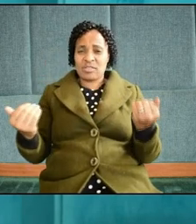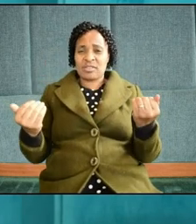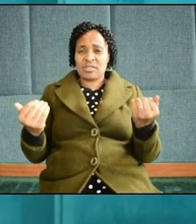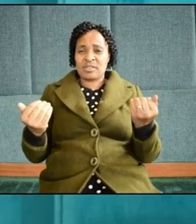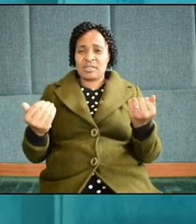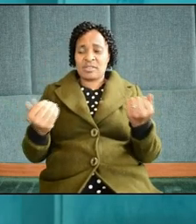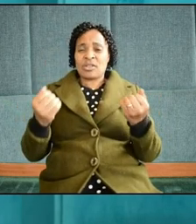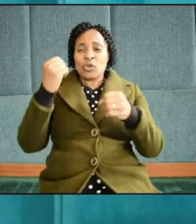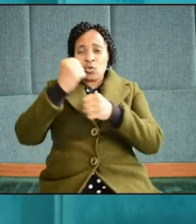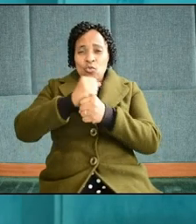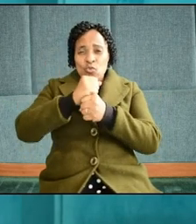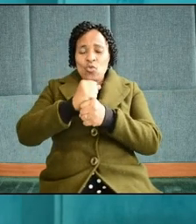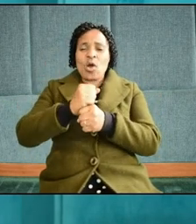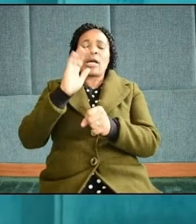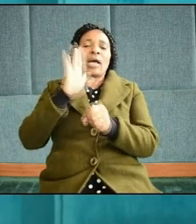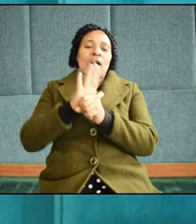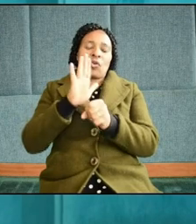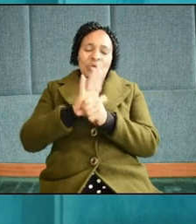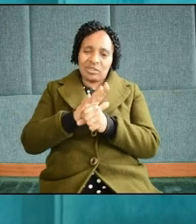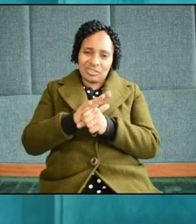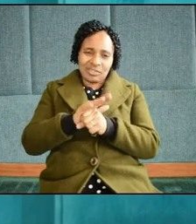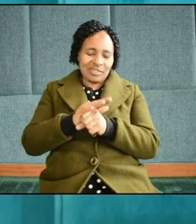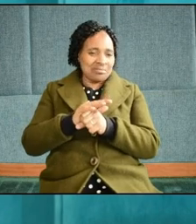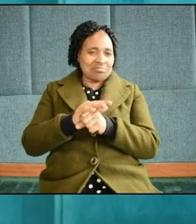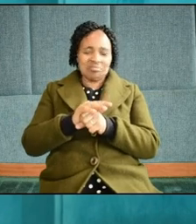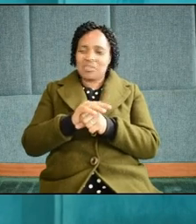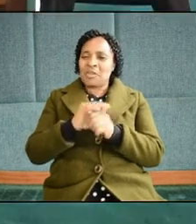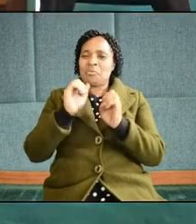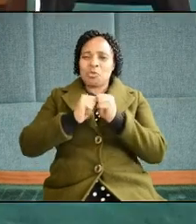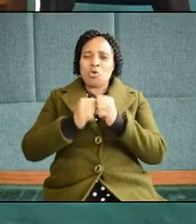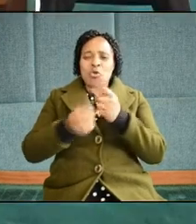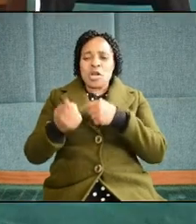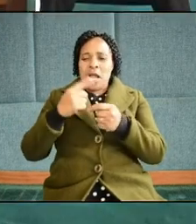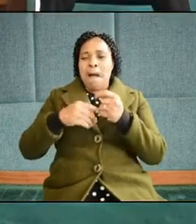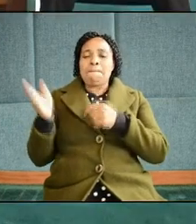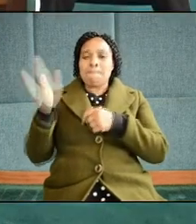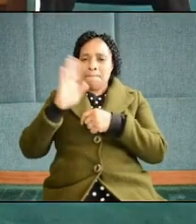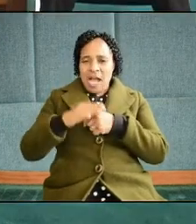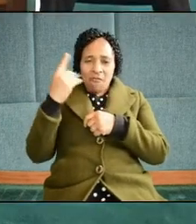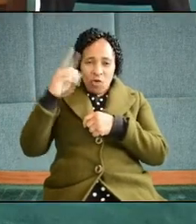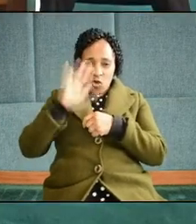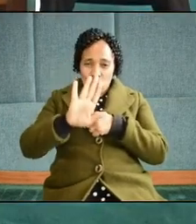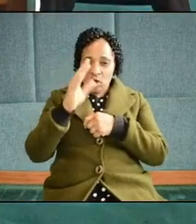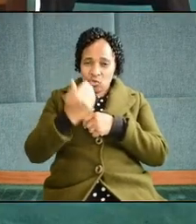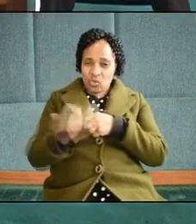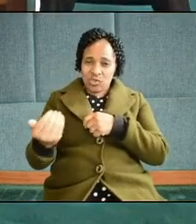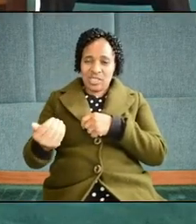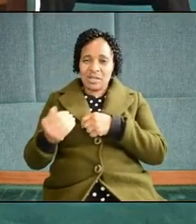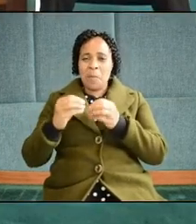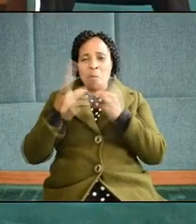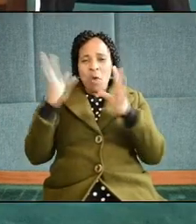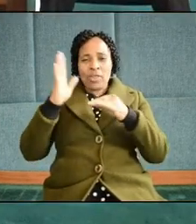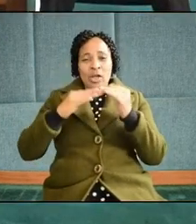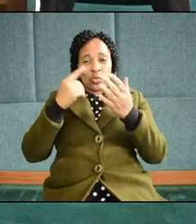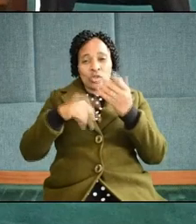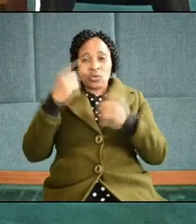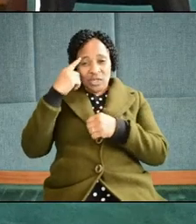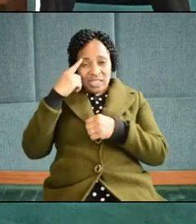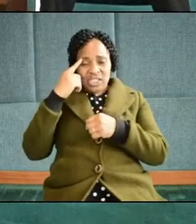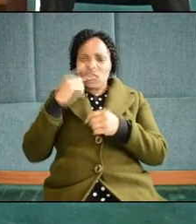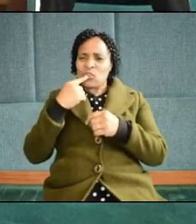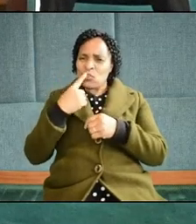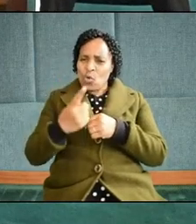your children will do in excess. It will be magnified. Yeah. So what are the things that